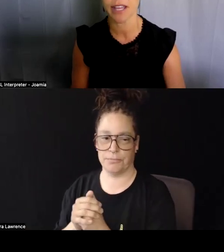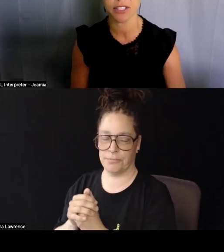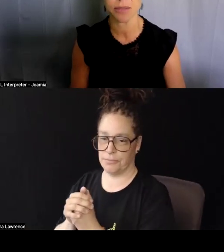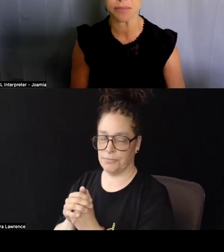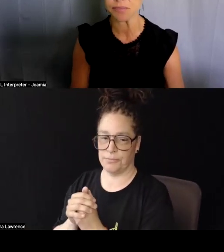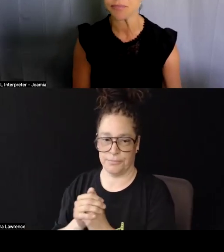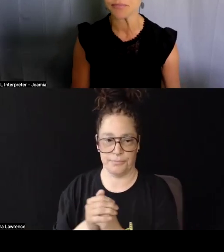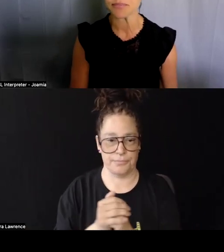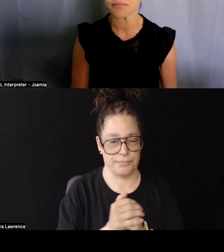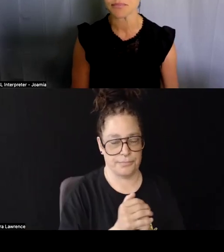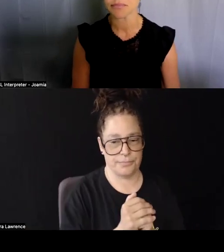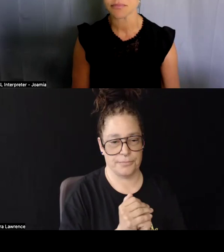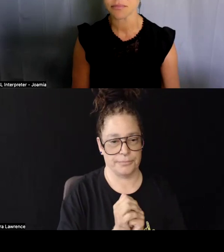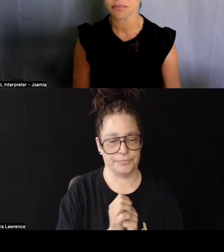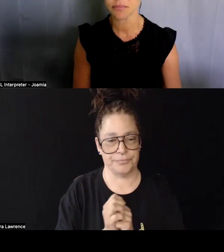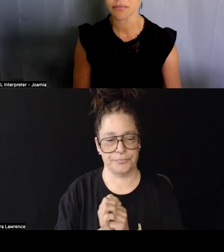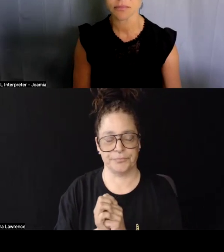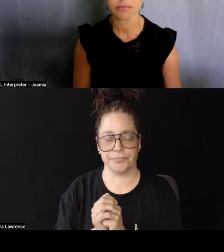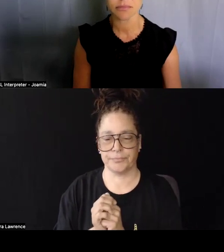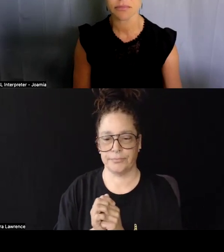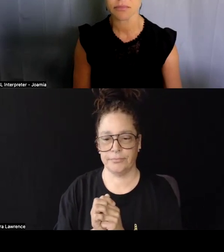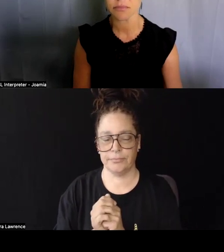Pacific Islander.